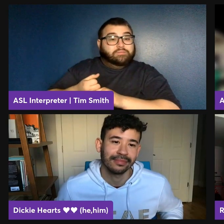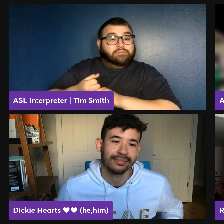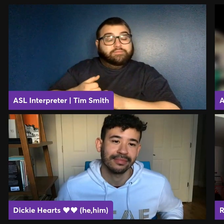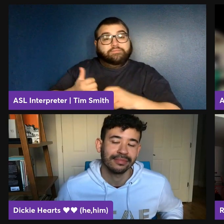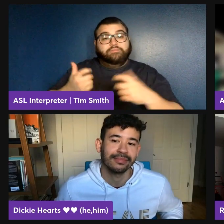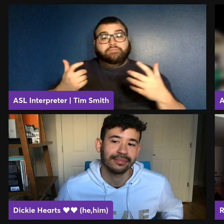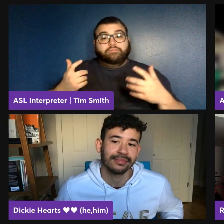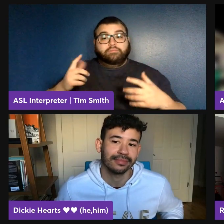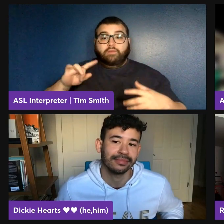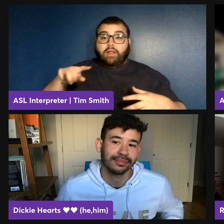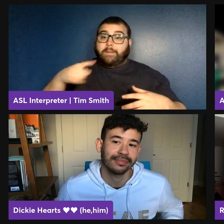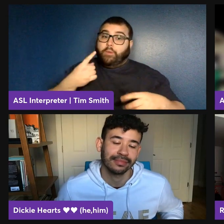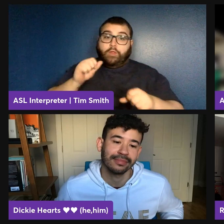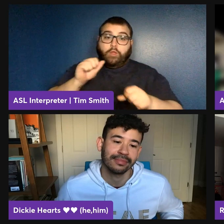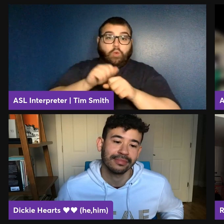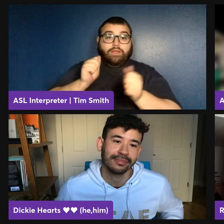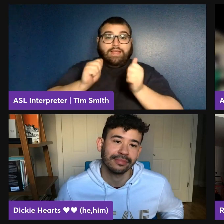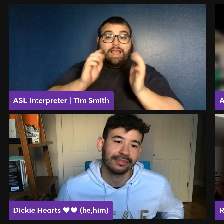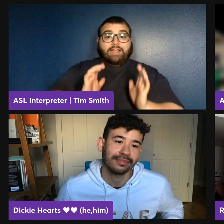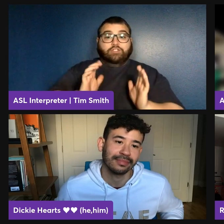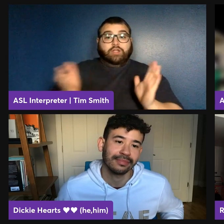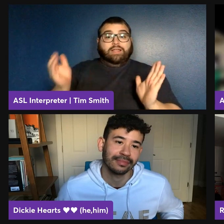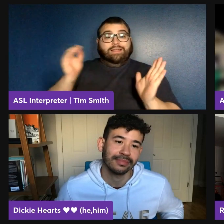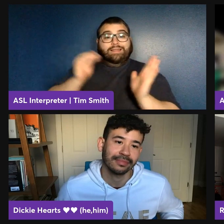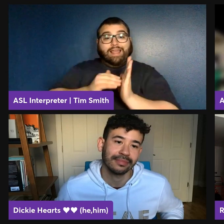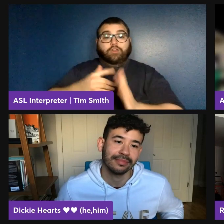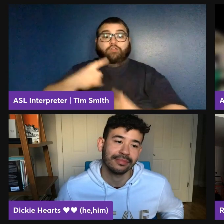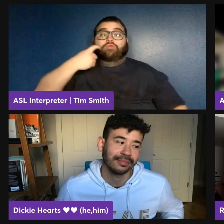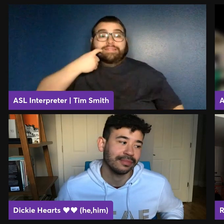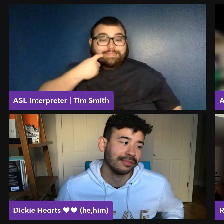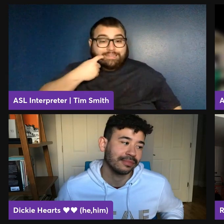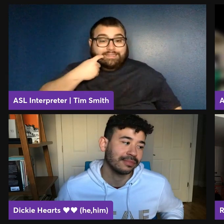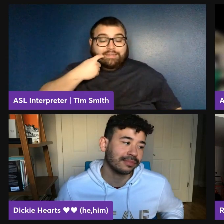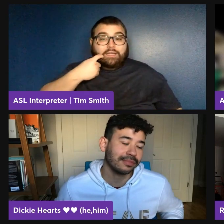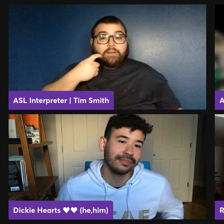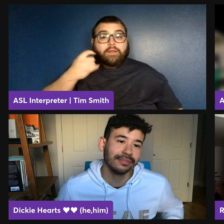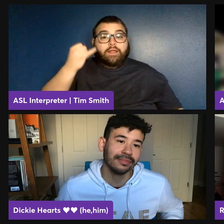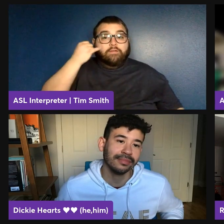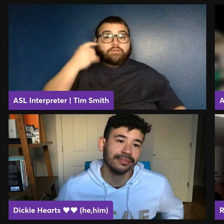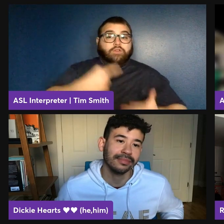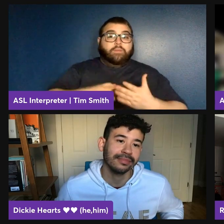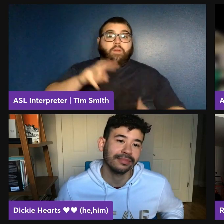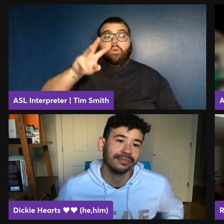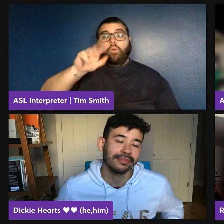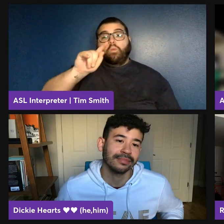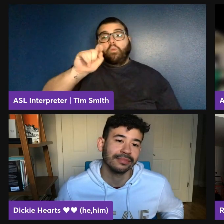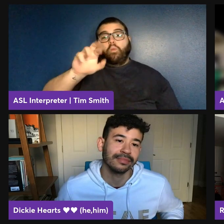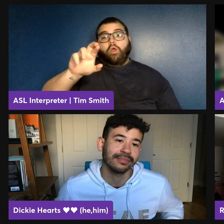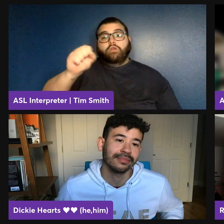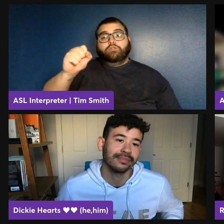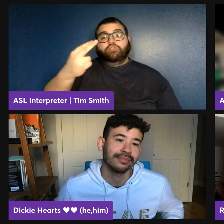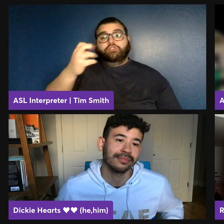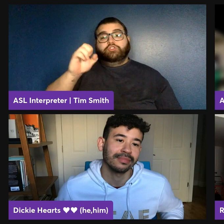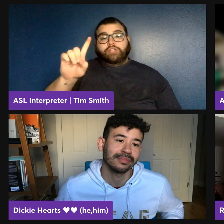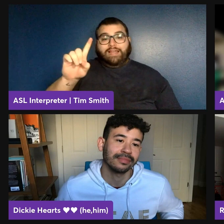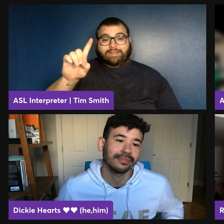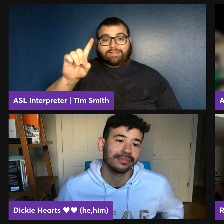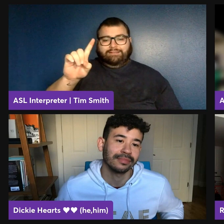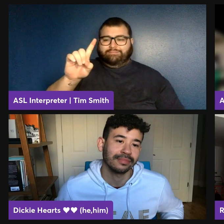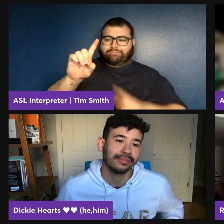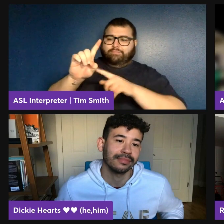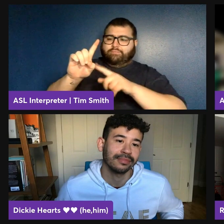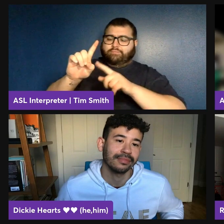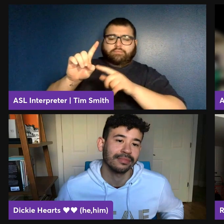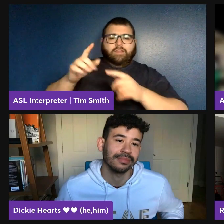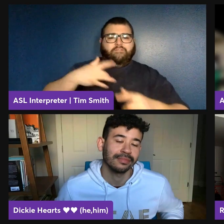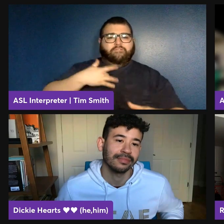I'm only a working actor again more recently, but if we're talking about watershed moments, to me that feels like things